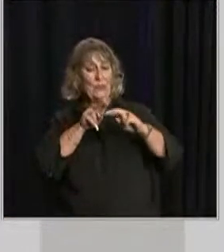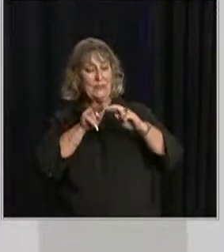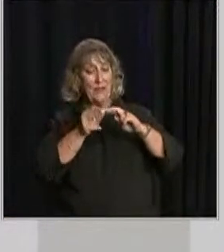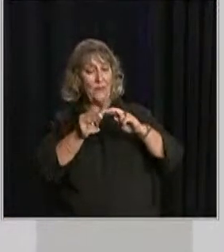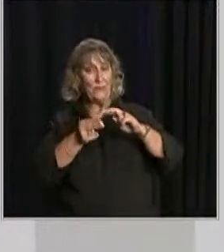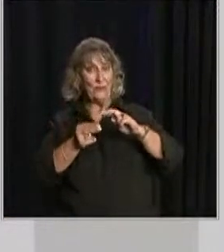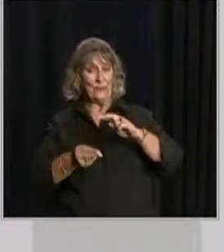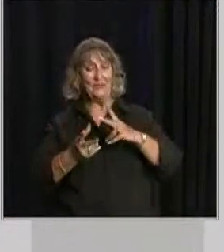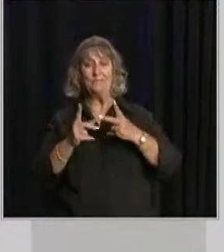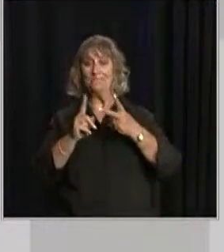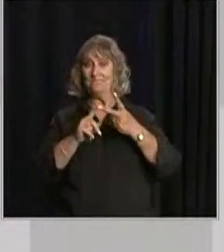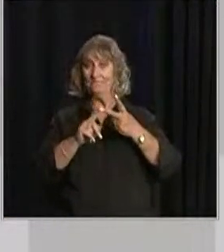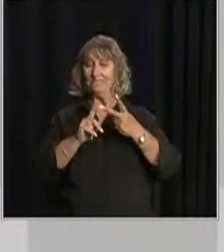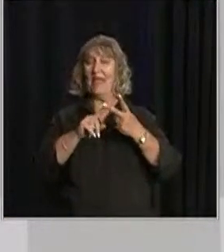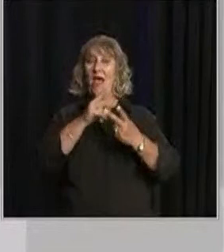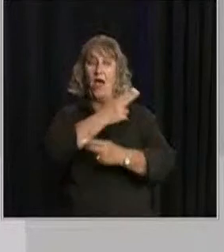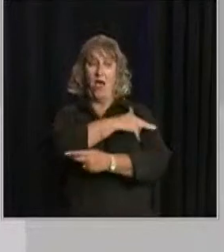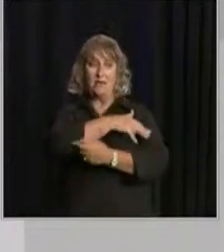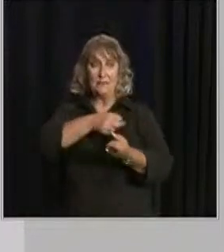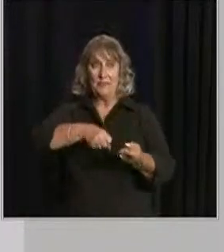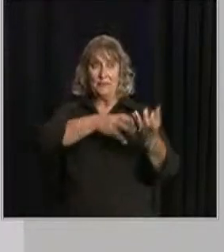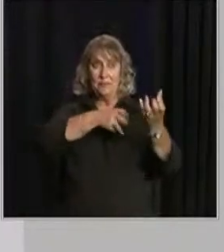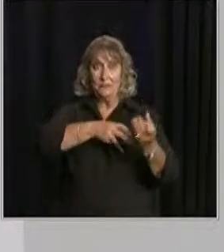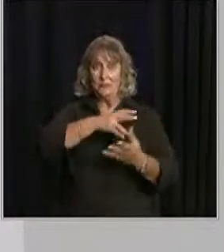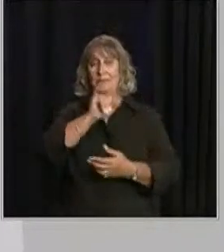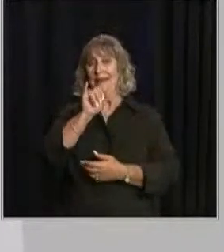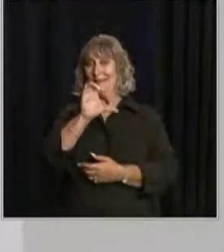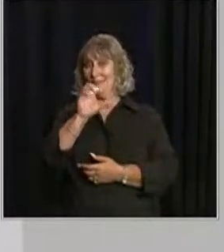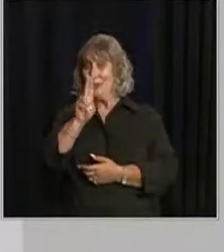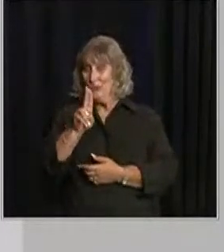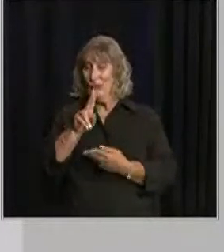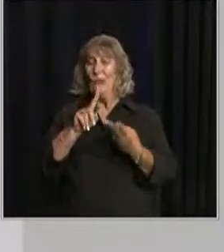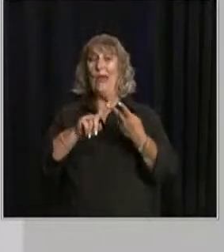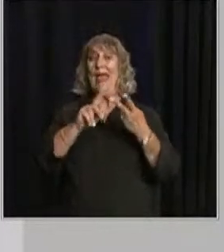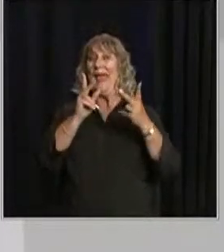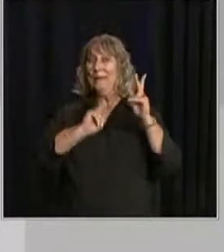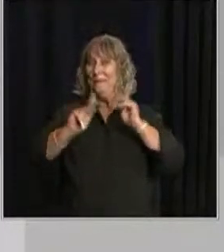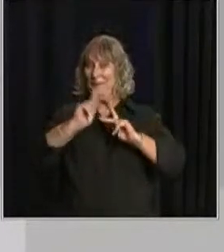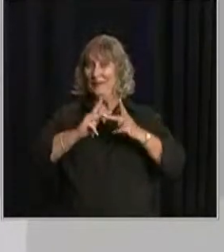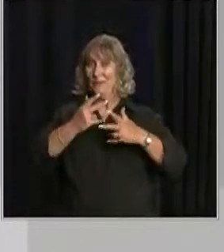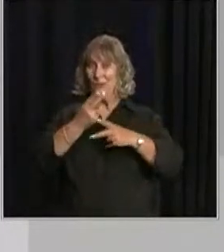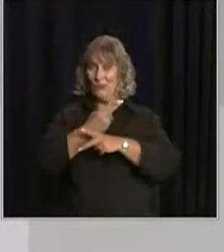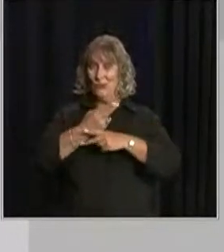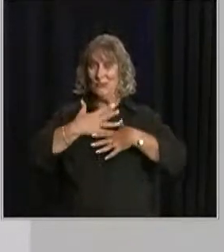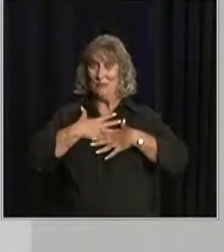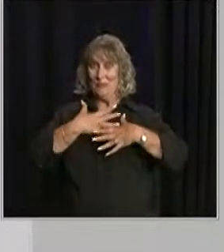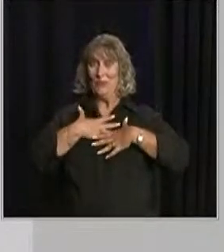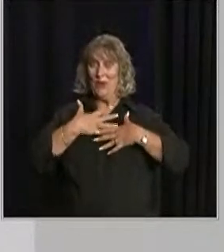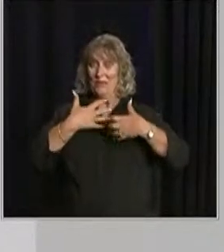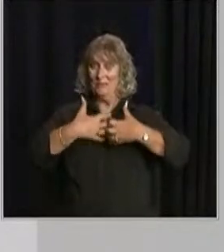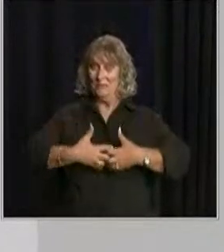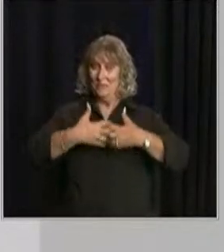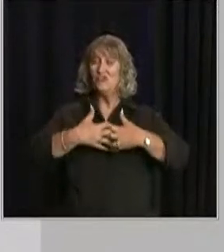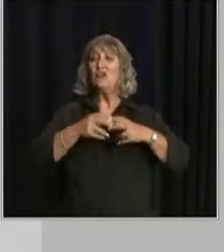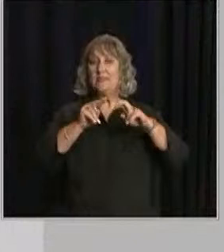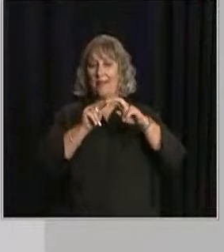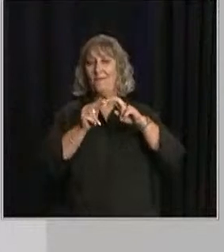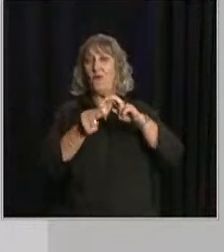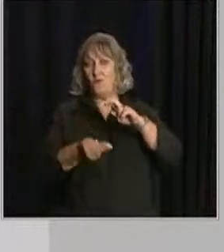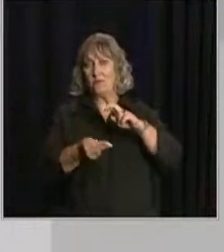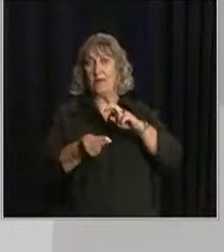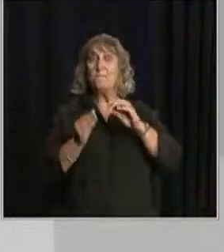our hospitalizations, ICU admissions, and number of people on ventilators have all decreased even more compared to last